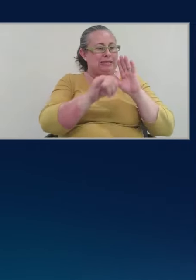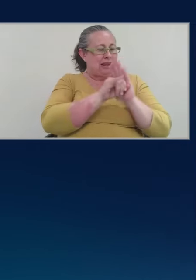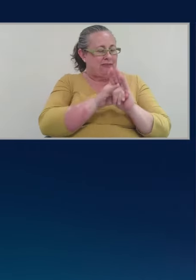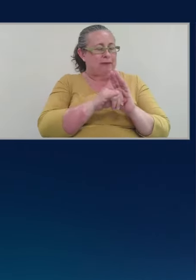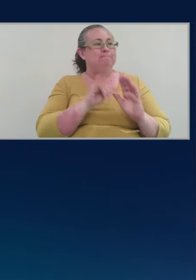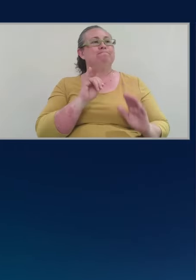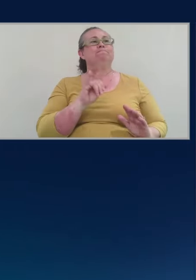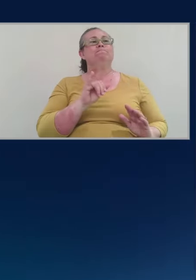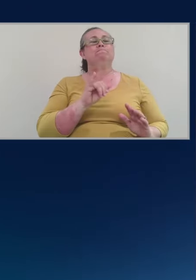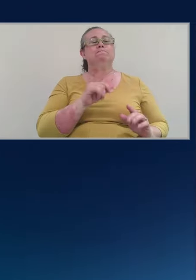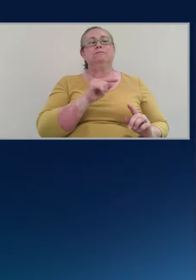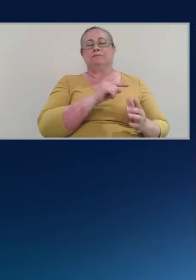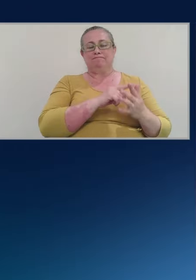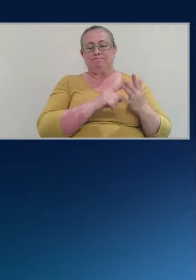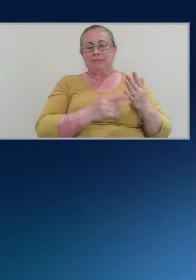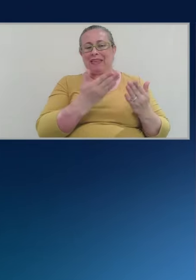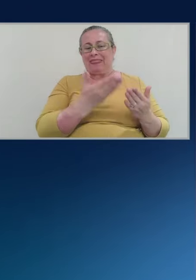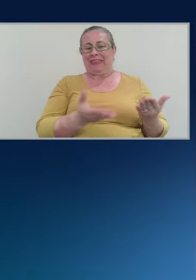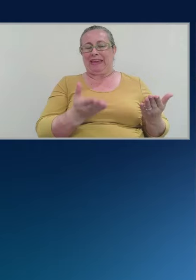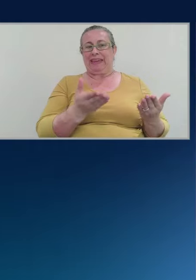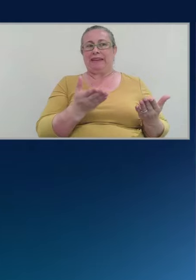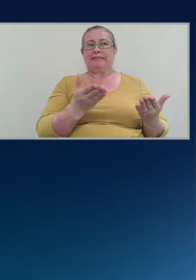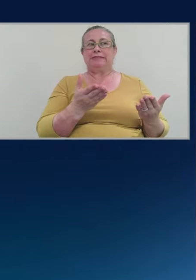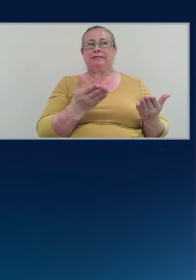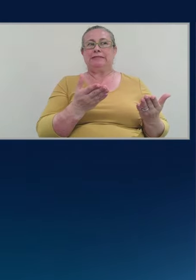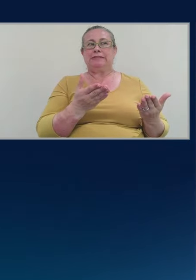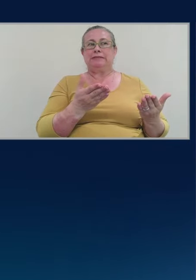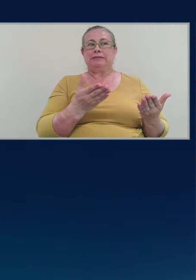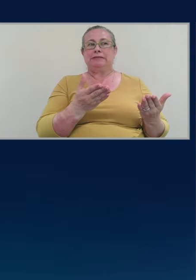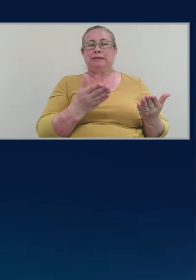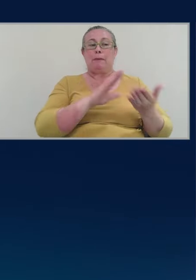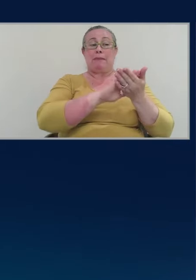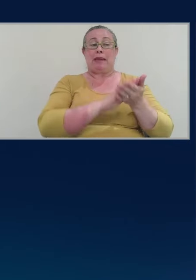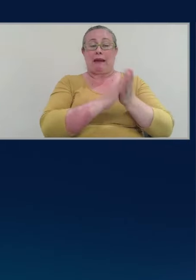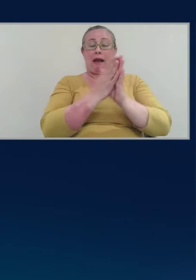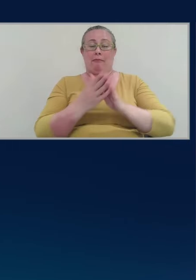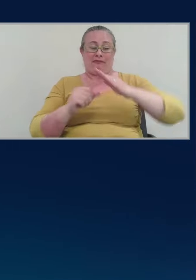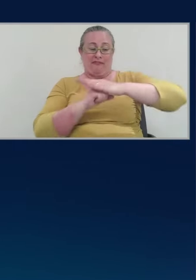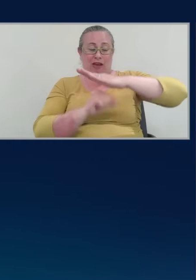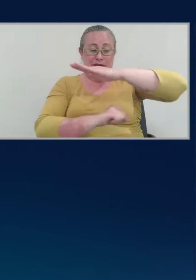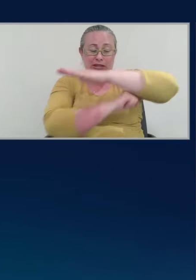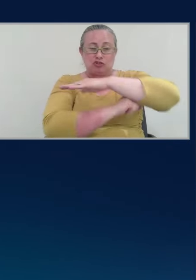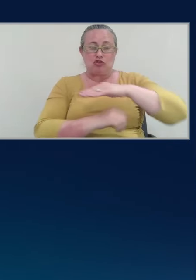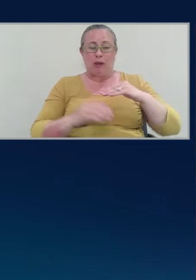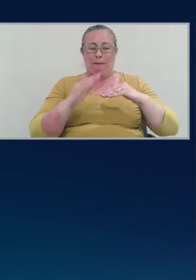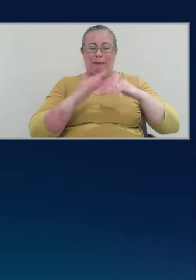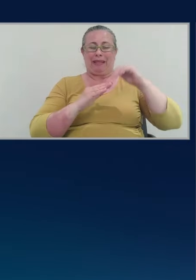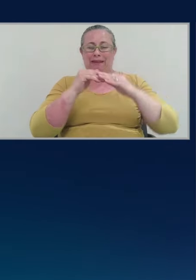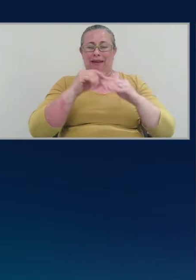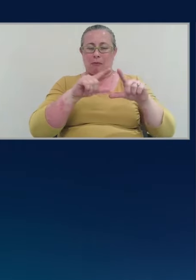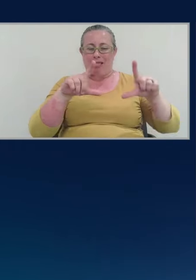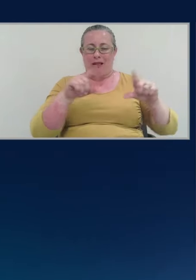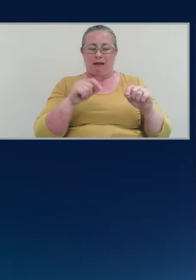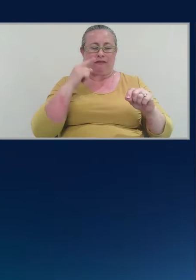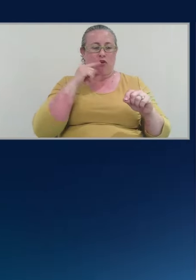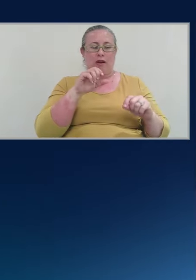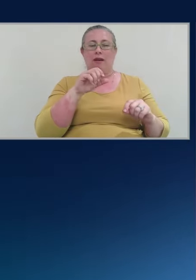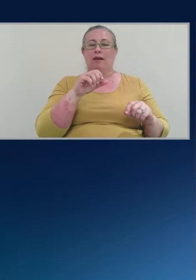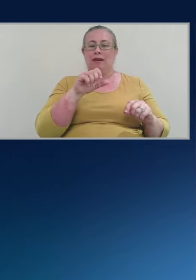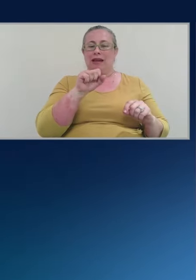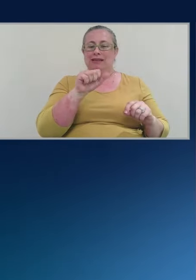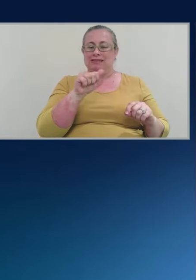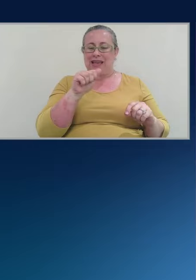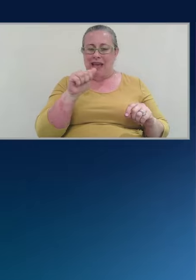are the things that become the foundational building blocks of SaaS. And so how do